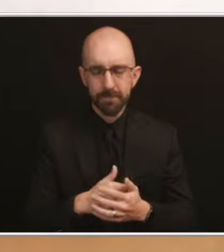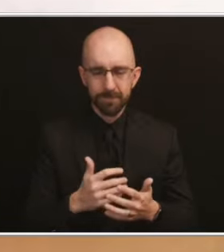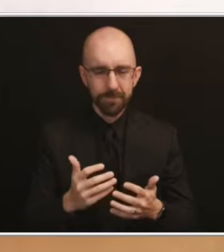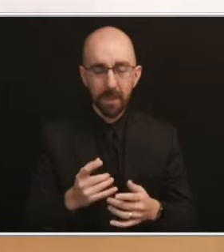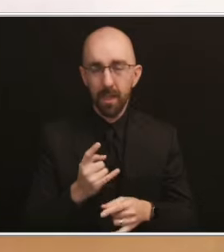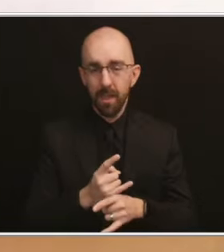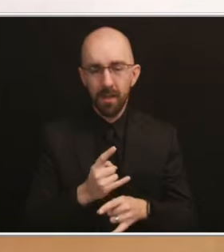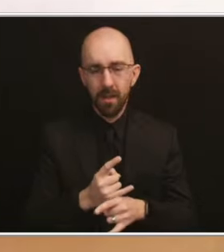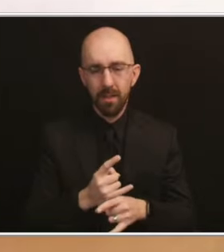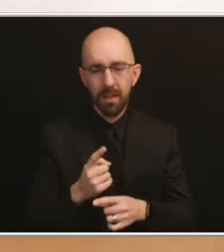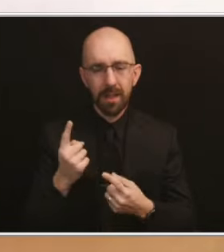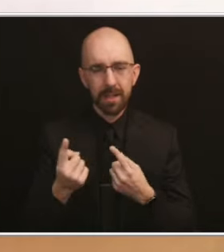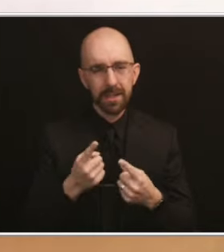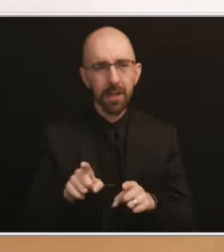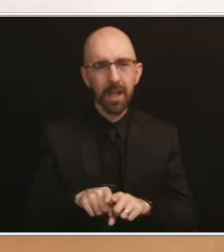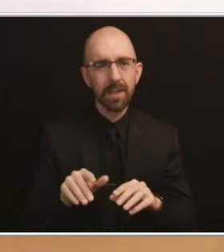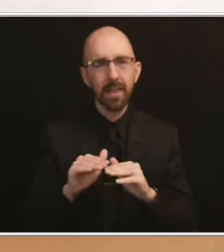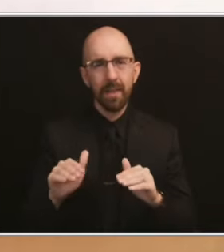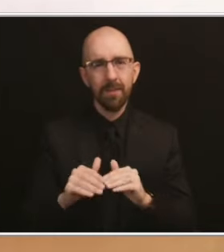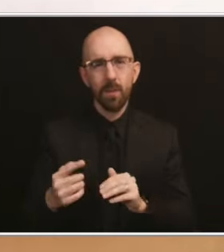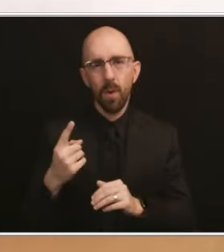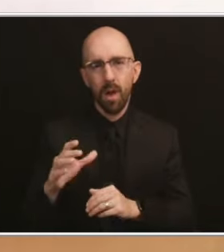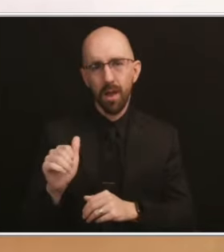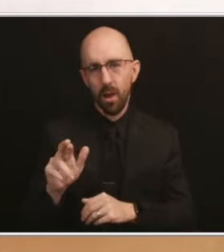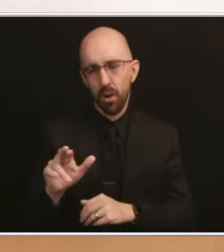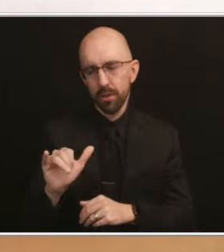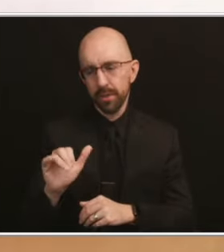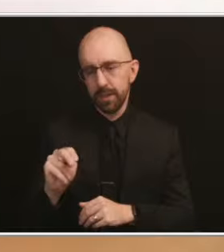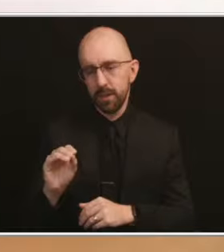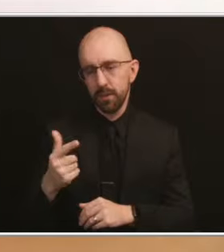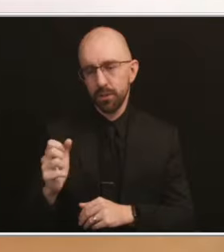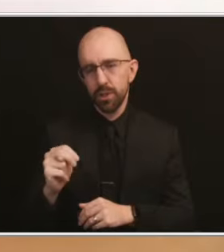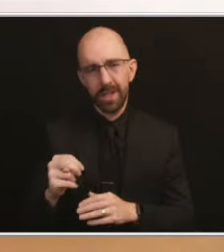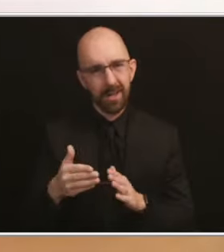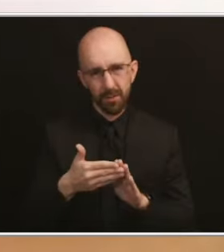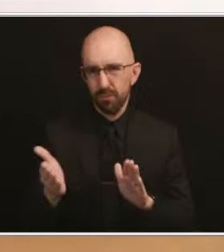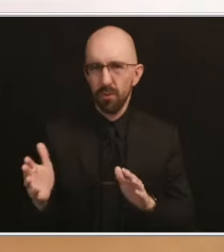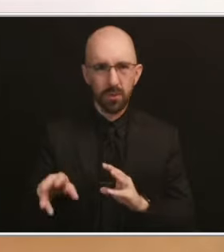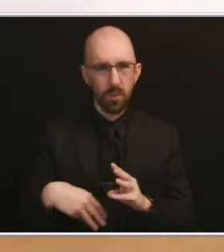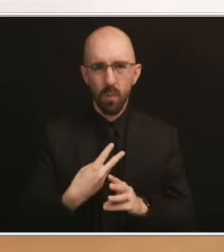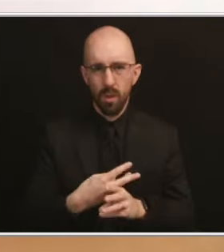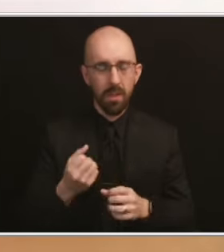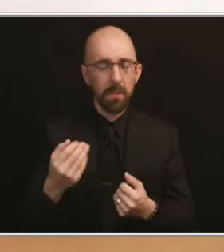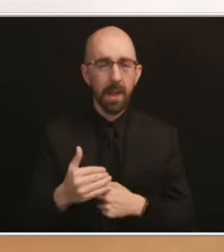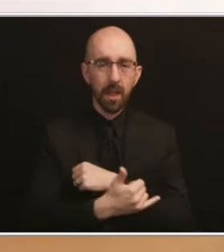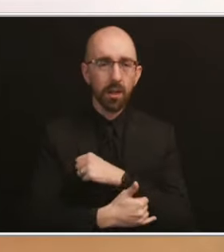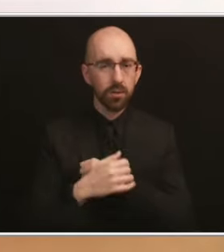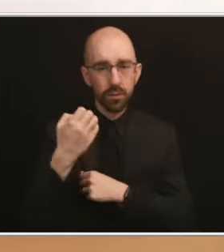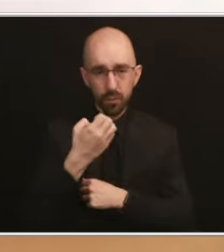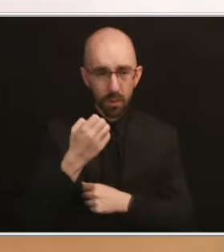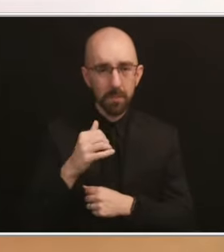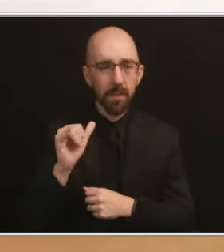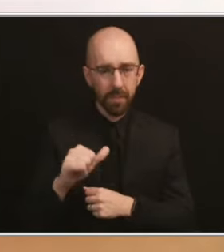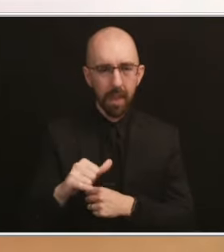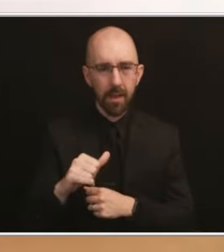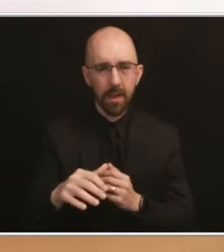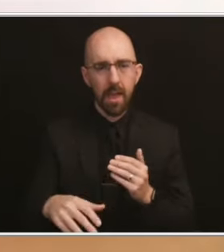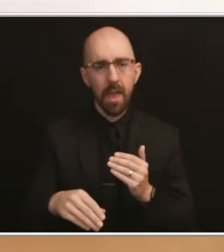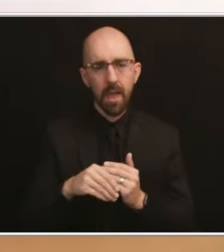alcohol is being considered a level 1 carcinogen across the world. There's a lot of countries in Europe that have